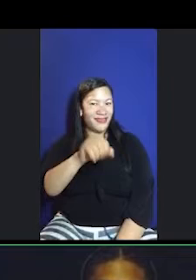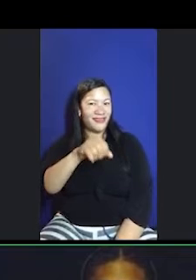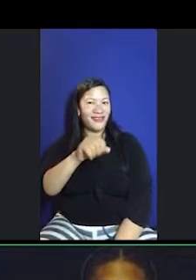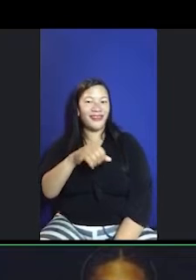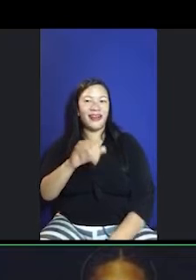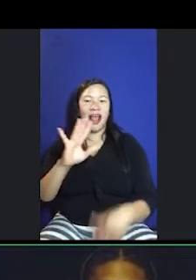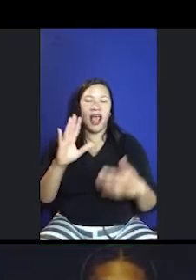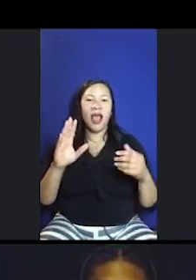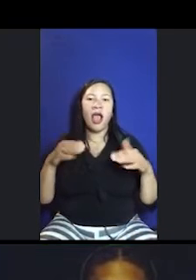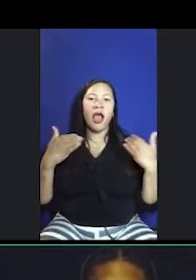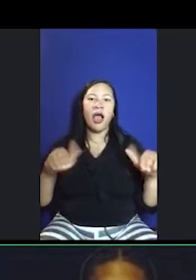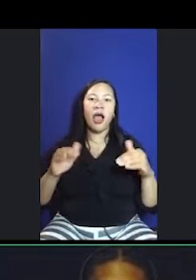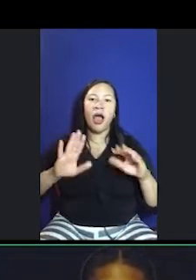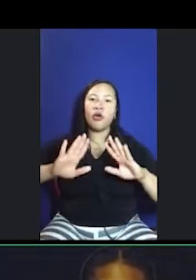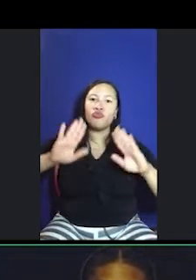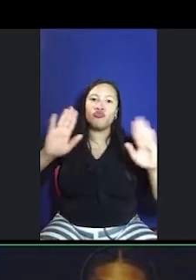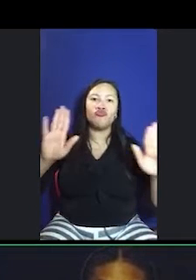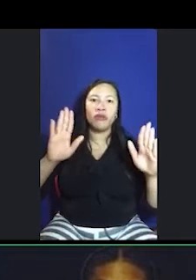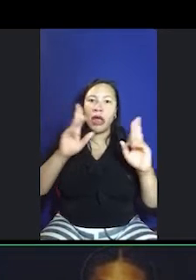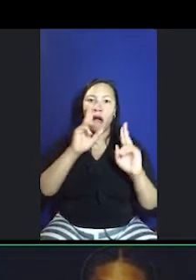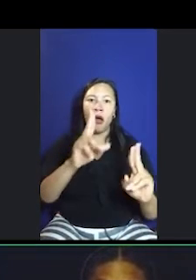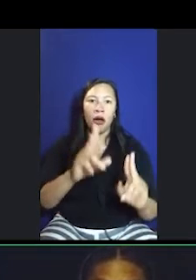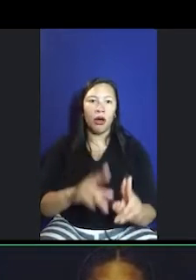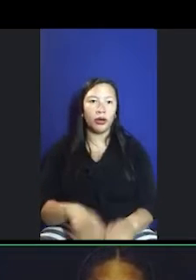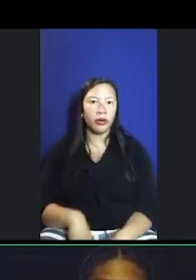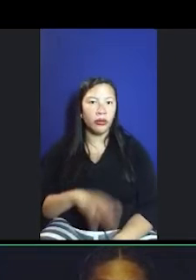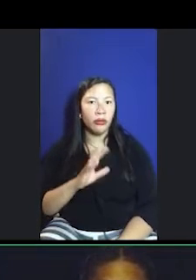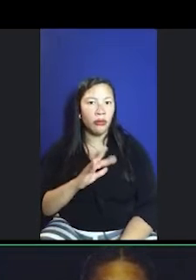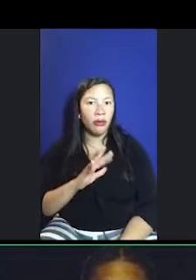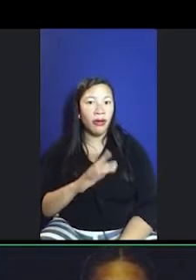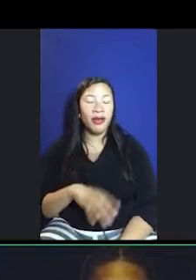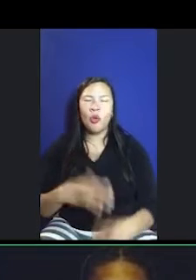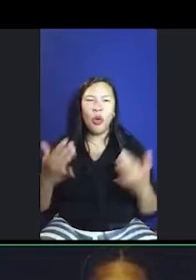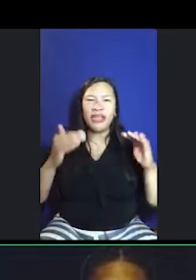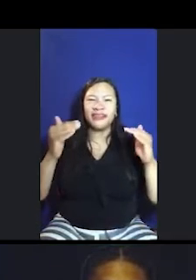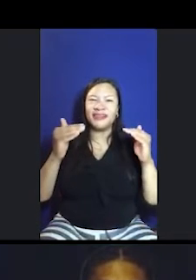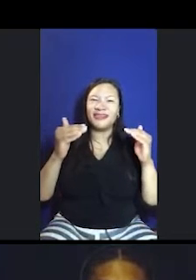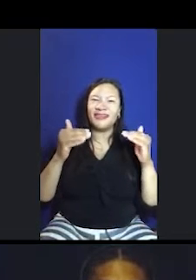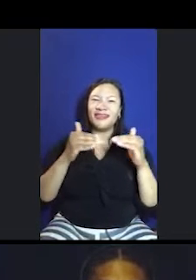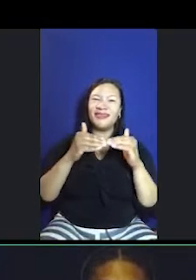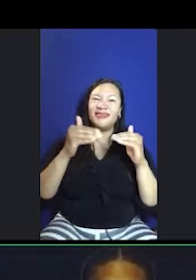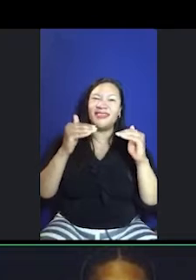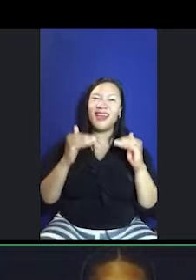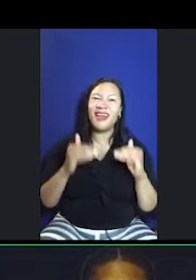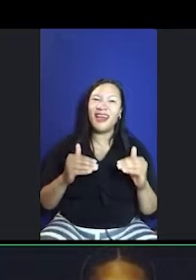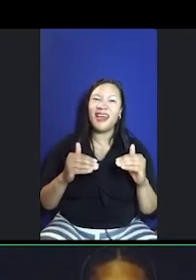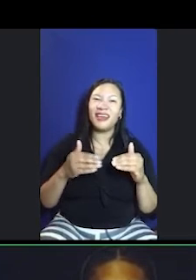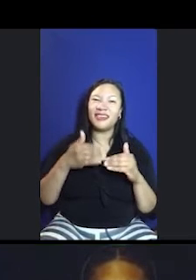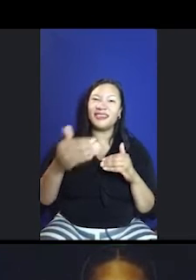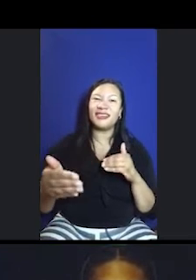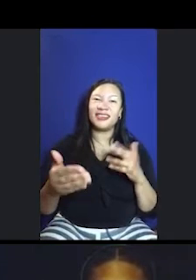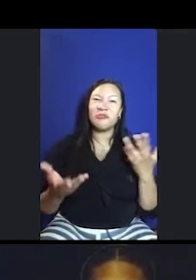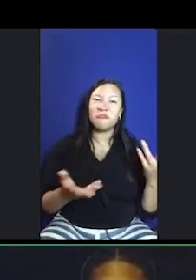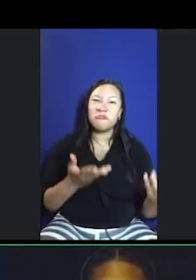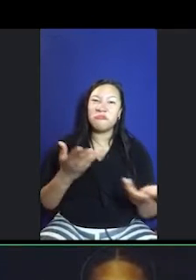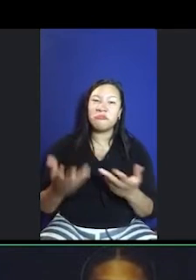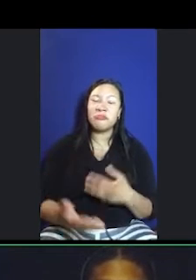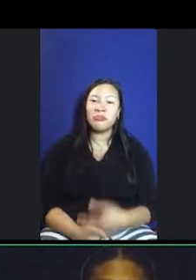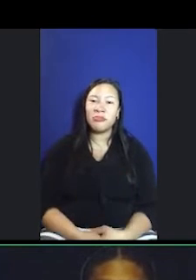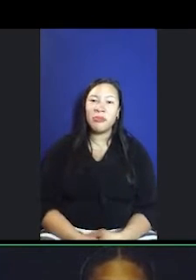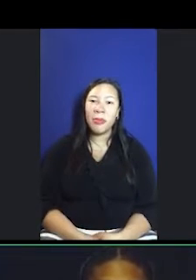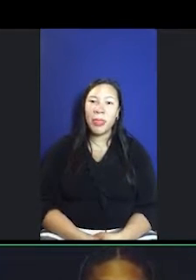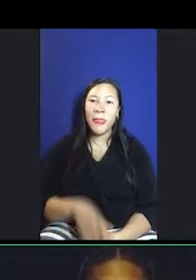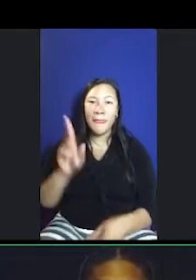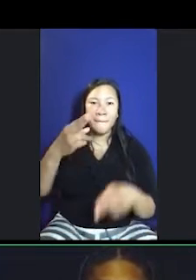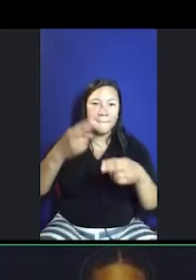dope honor, but yeah, what's next? And I was gonna say, with this whole this you called